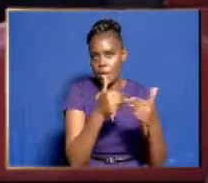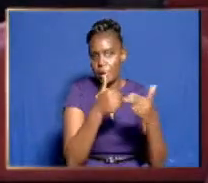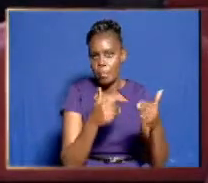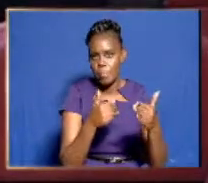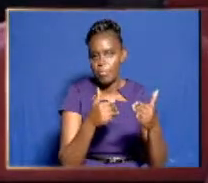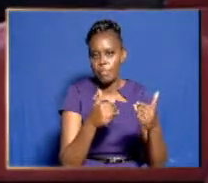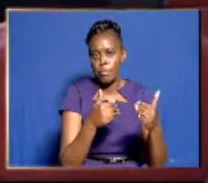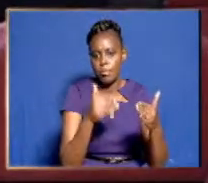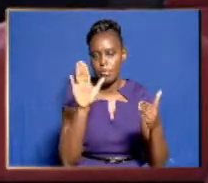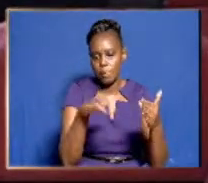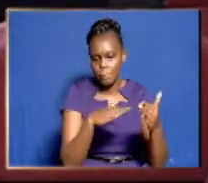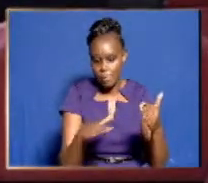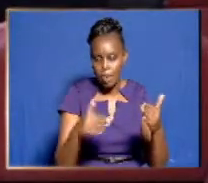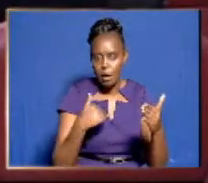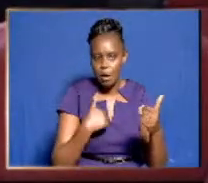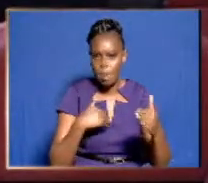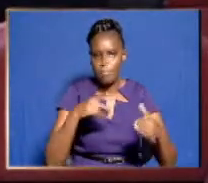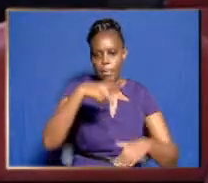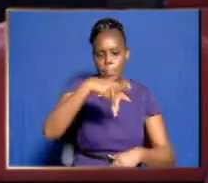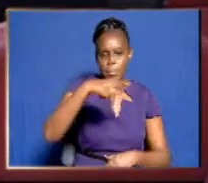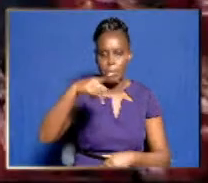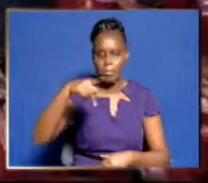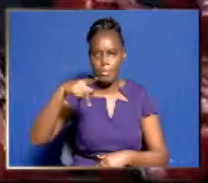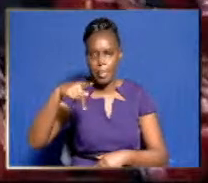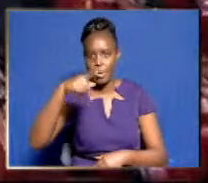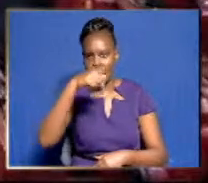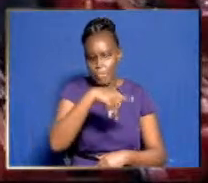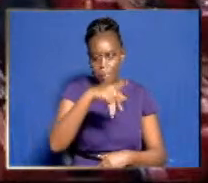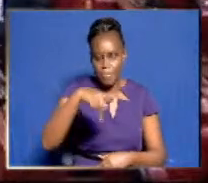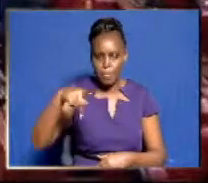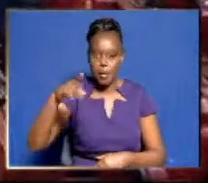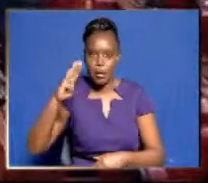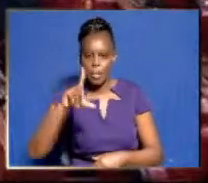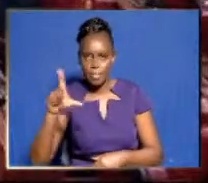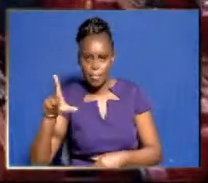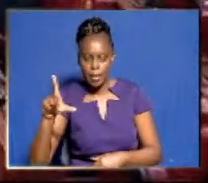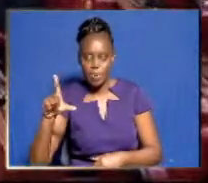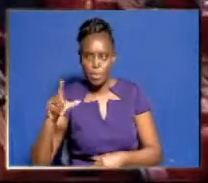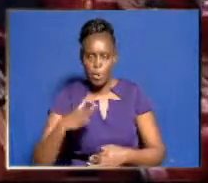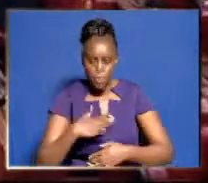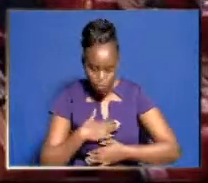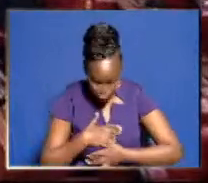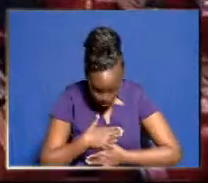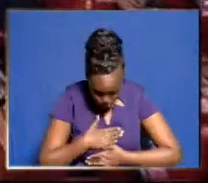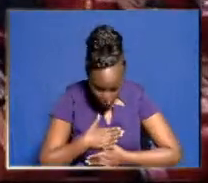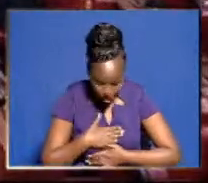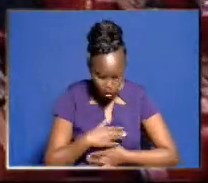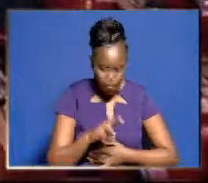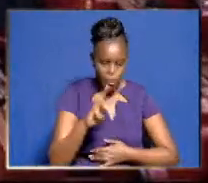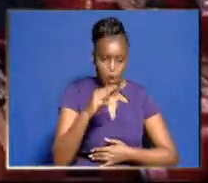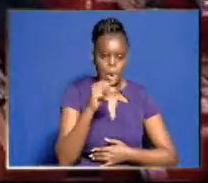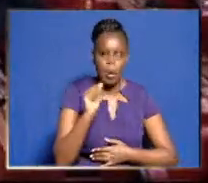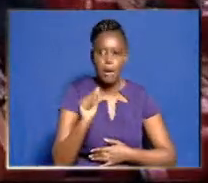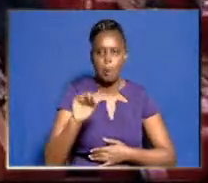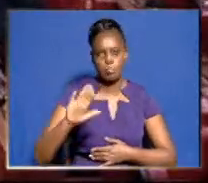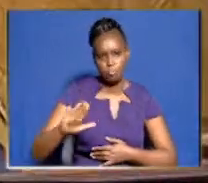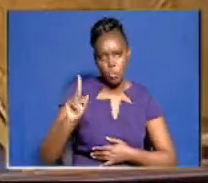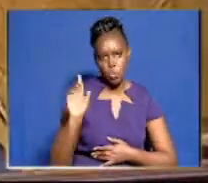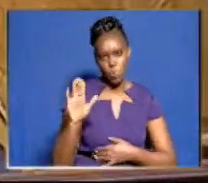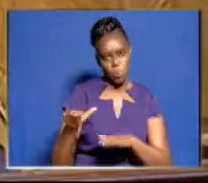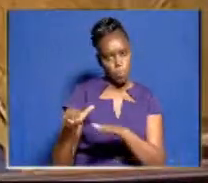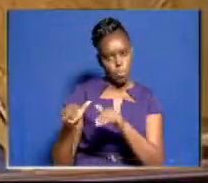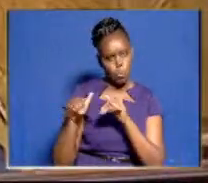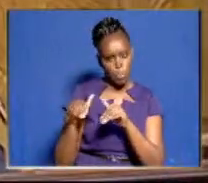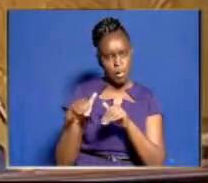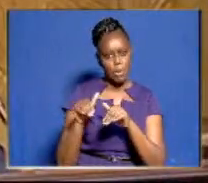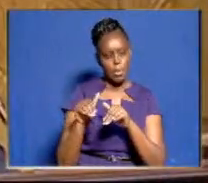of this House is now the PPP bill that will ensure... The Honorable Wanga. Yes? Just hold on a moment there. The member